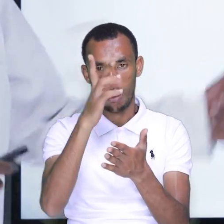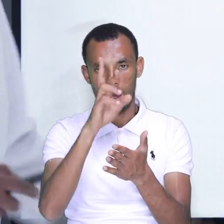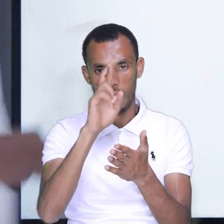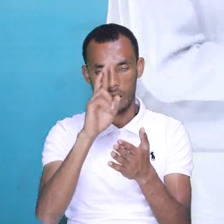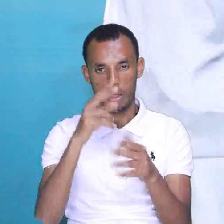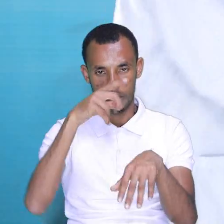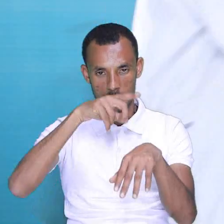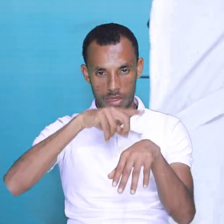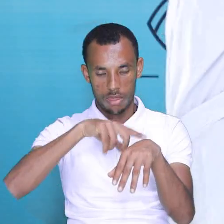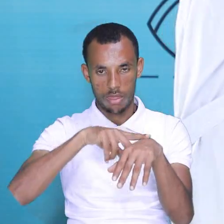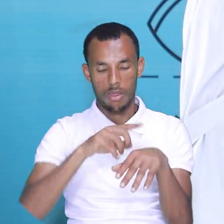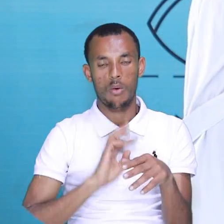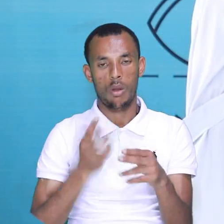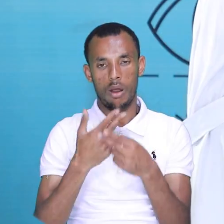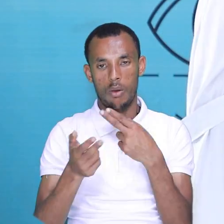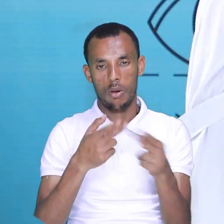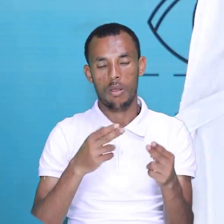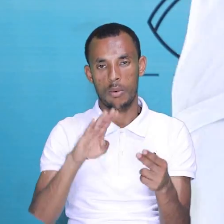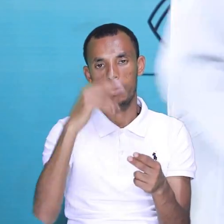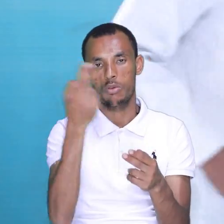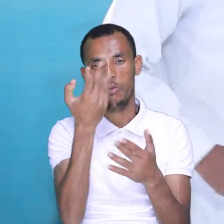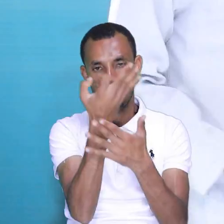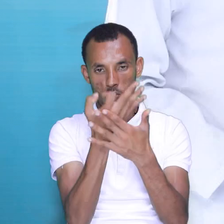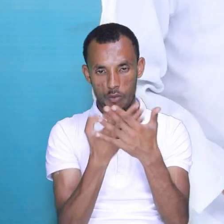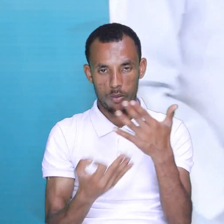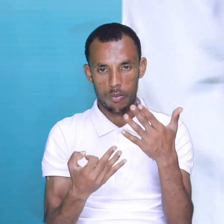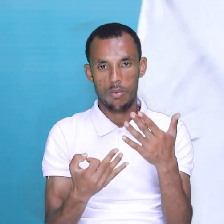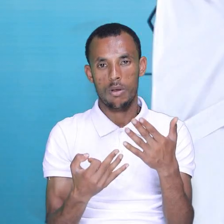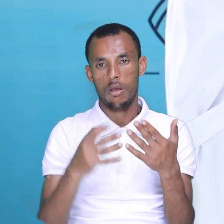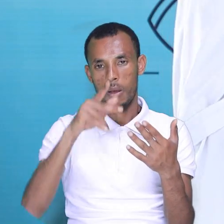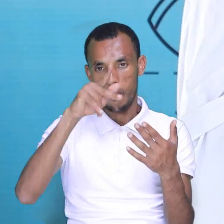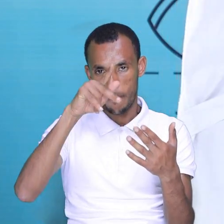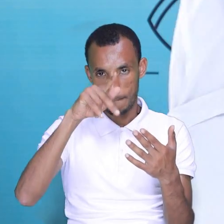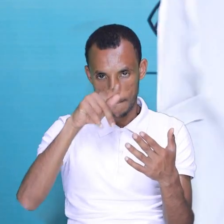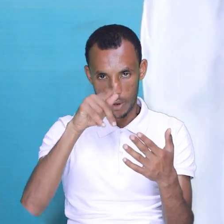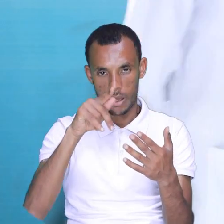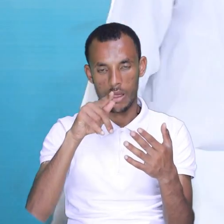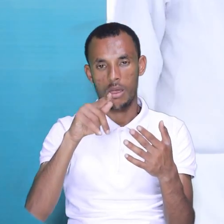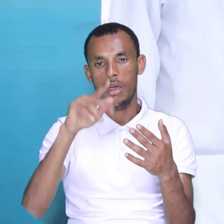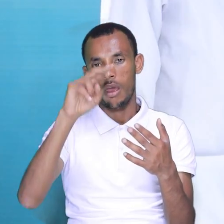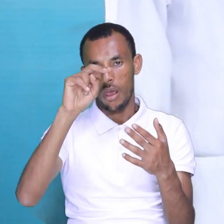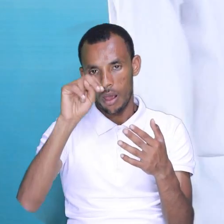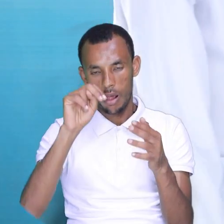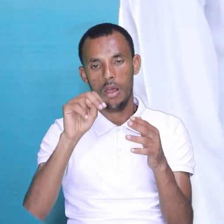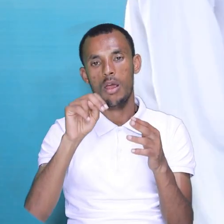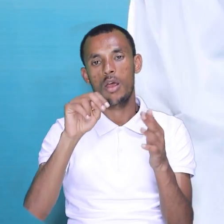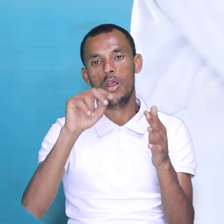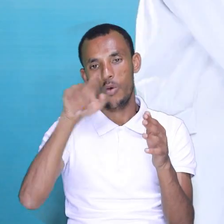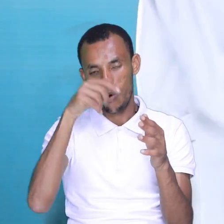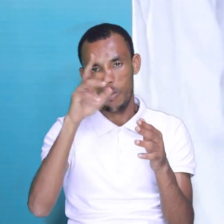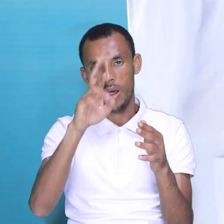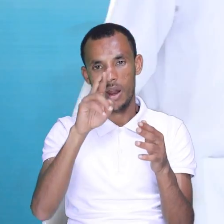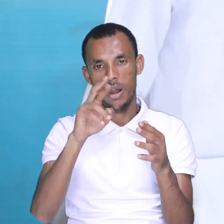time, we can calculate by using the formula, the permutation of n comma r is equal to